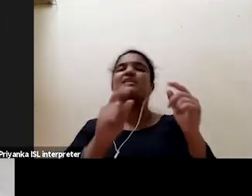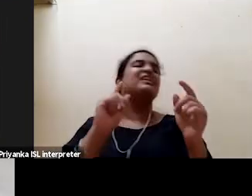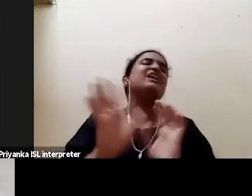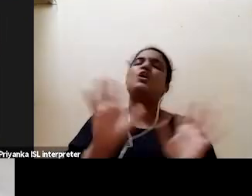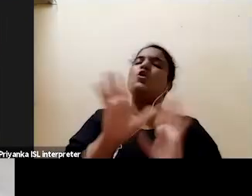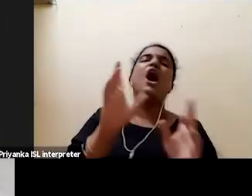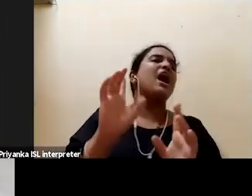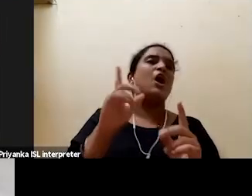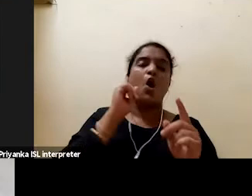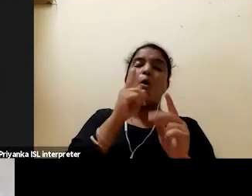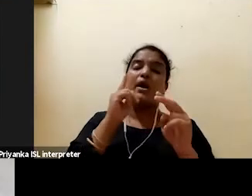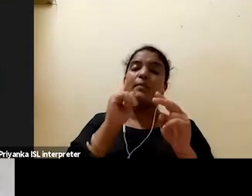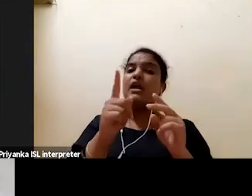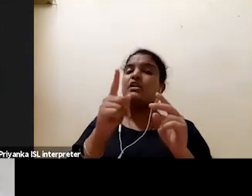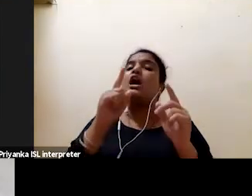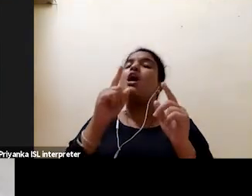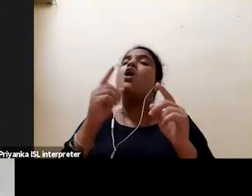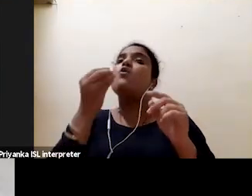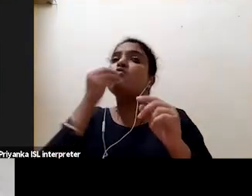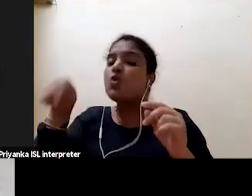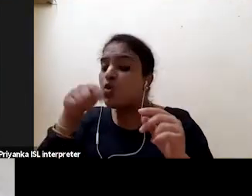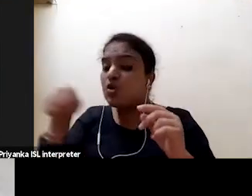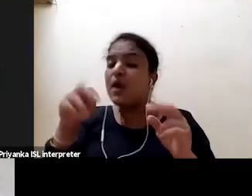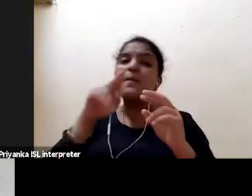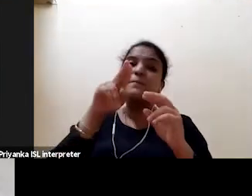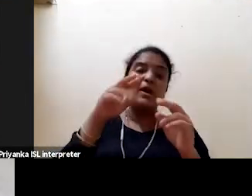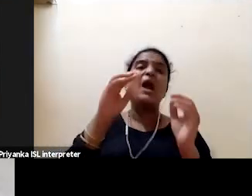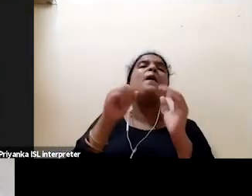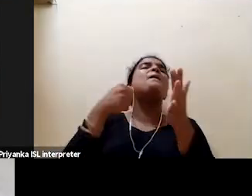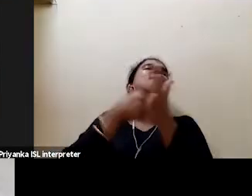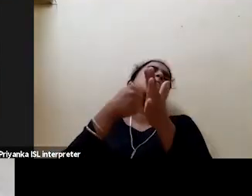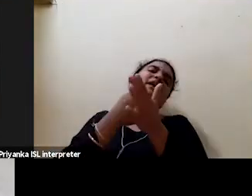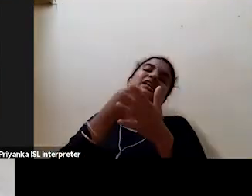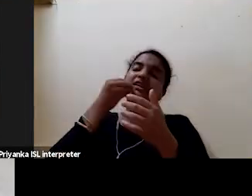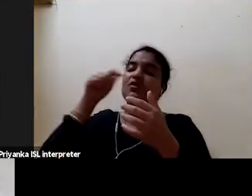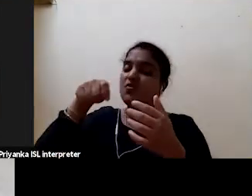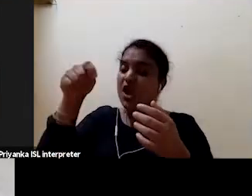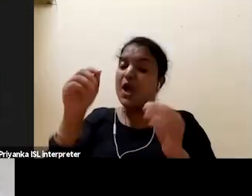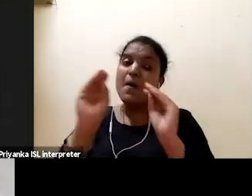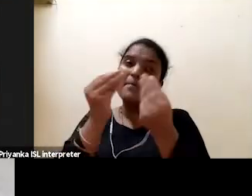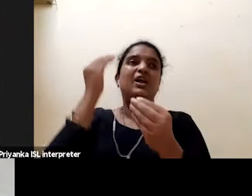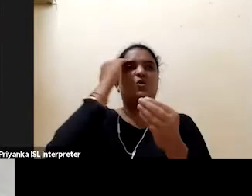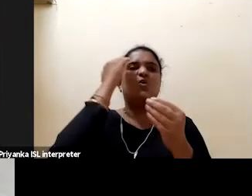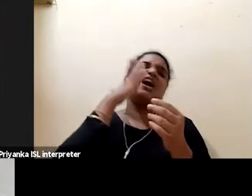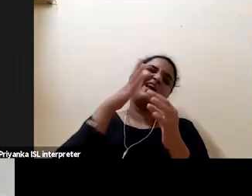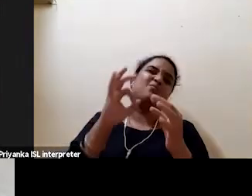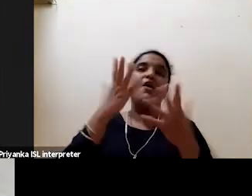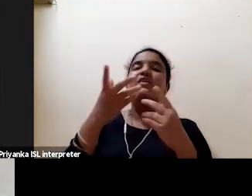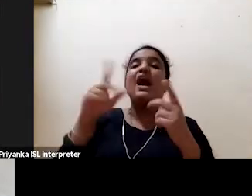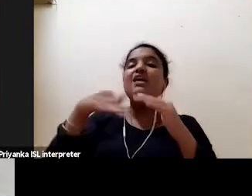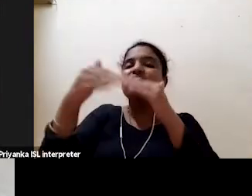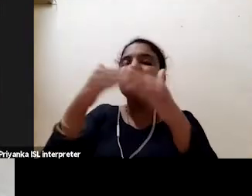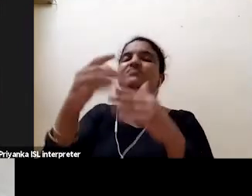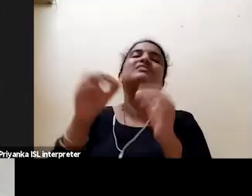in the cooking aspect of food. But it's good to know some basic cooking, because that's when you will have a deeper understanding of food in general.